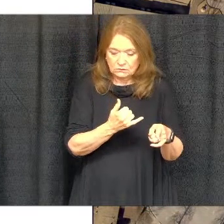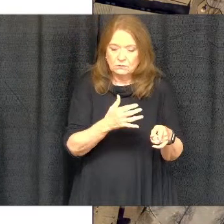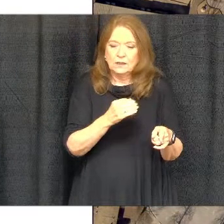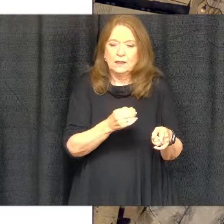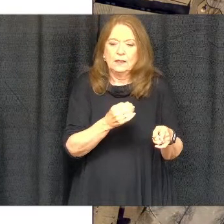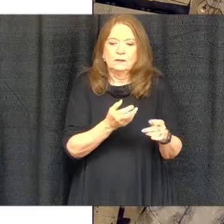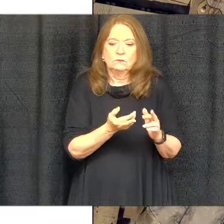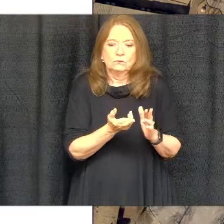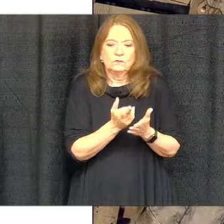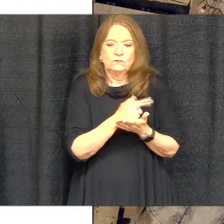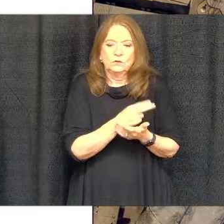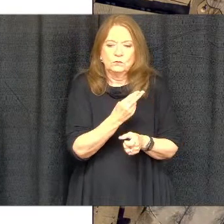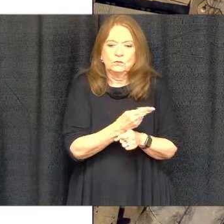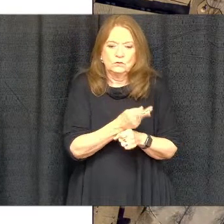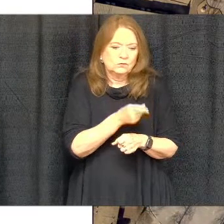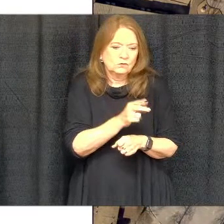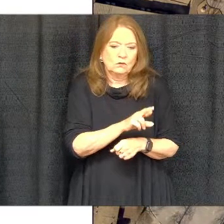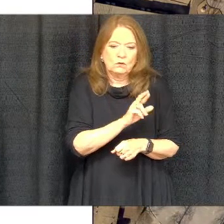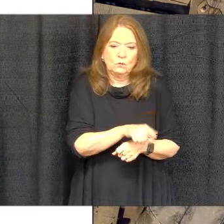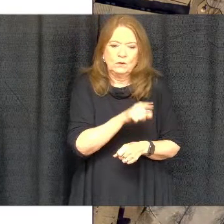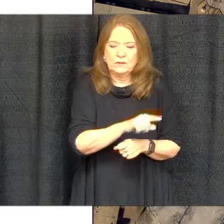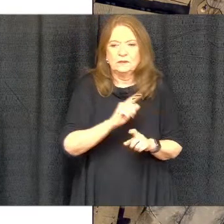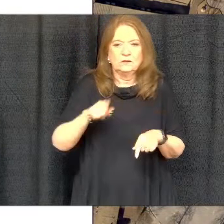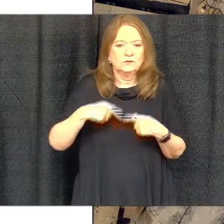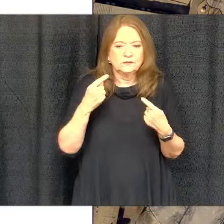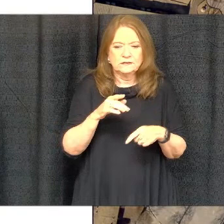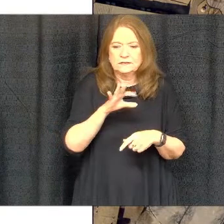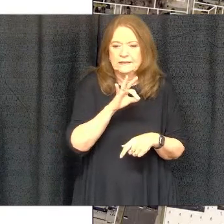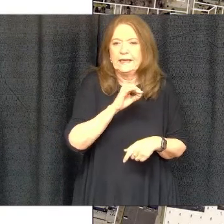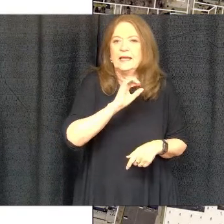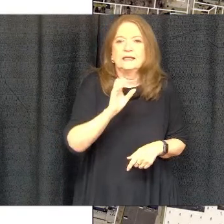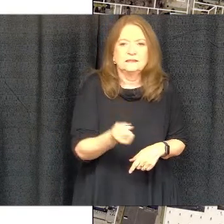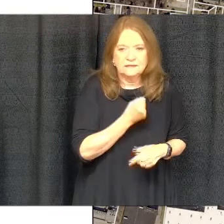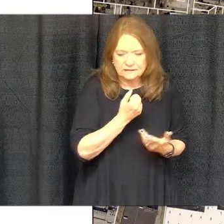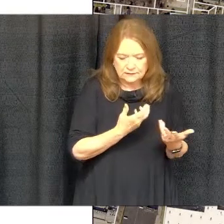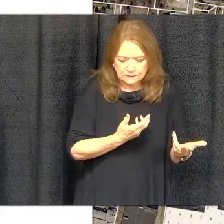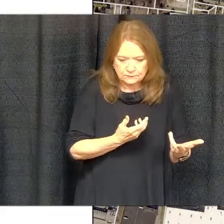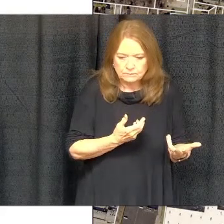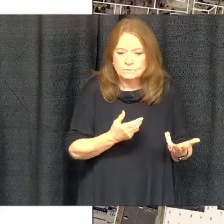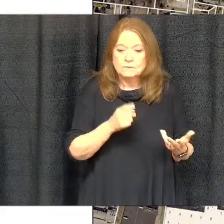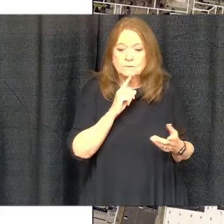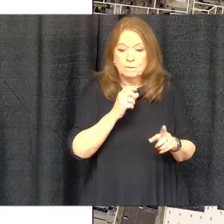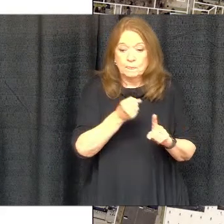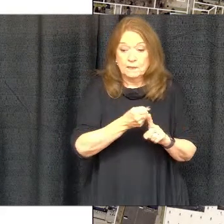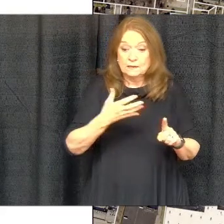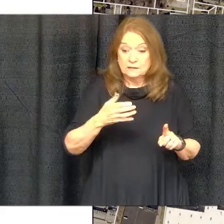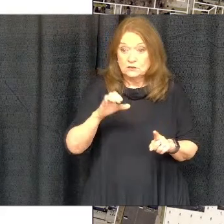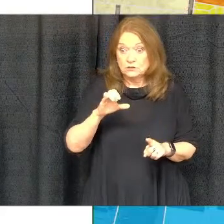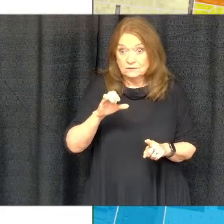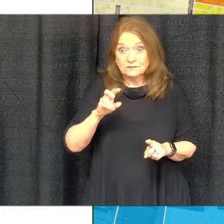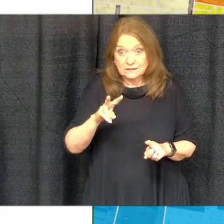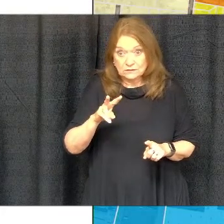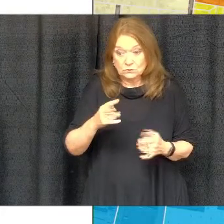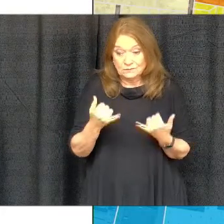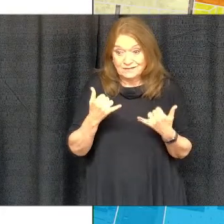in R1 and has been there since the early 90s. It is an extension of the C2 to the